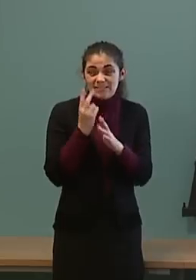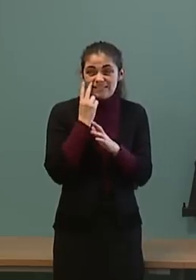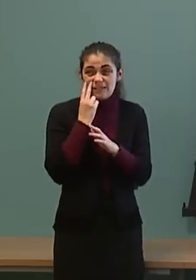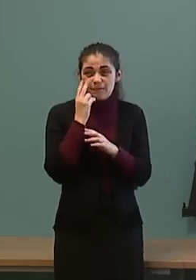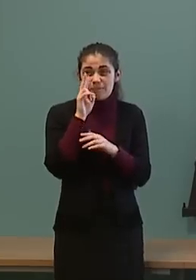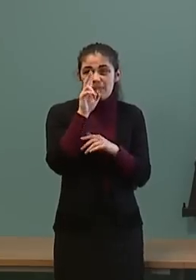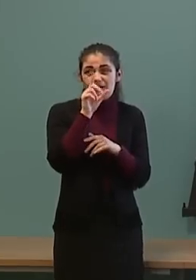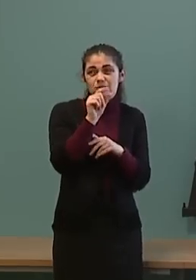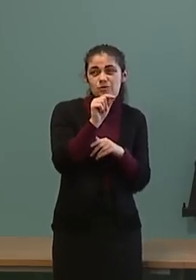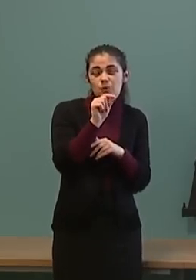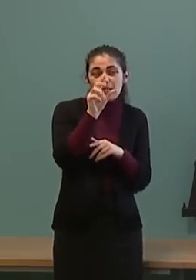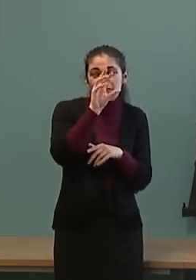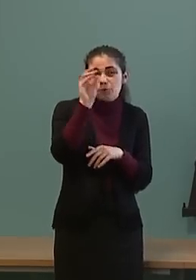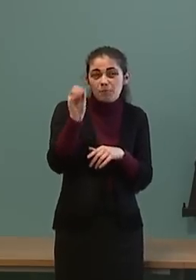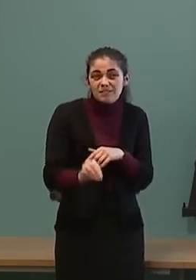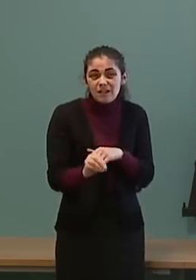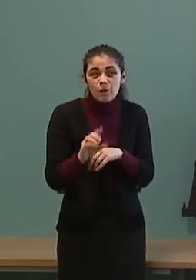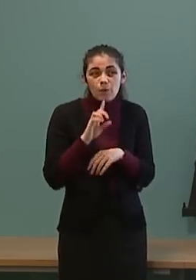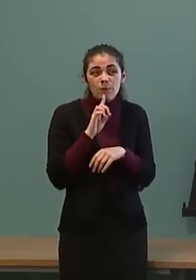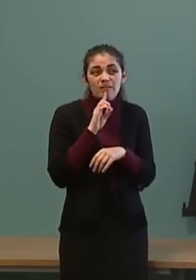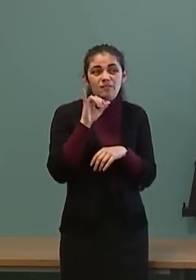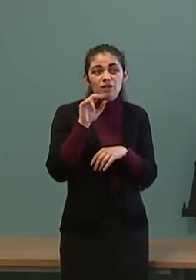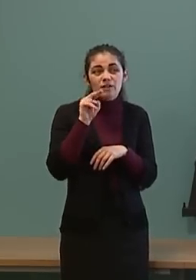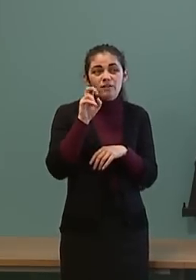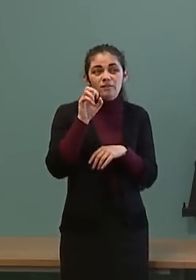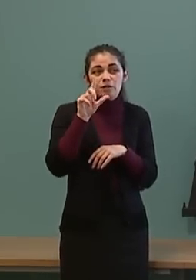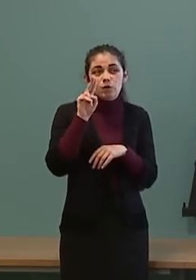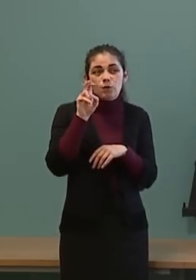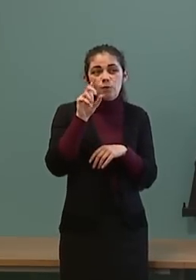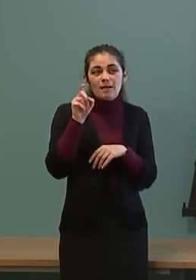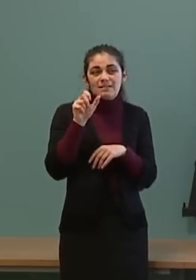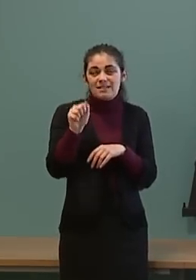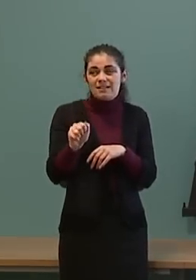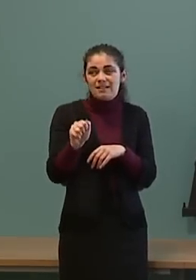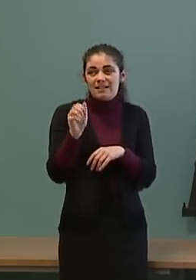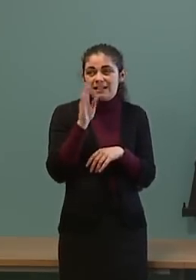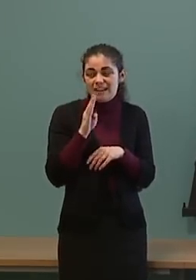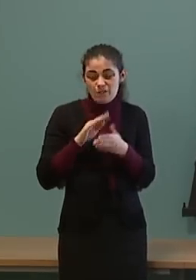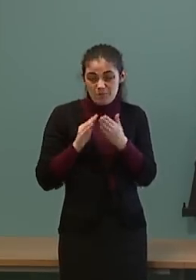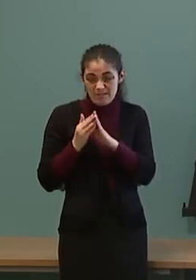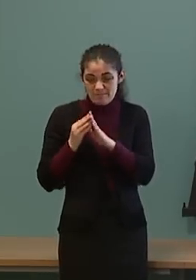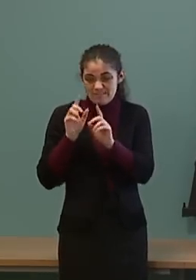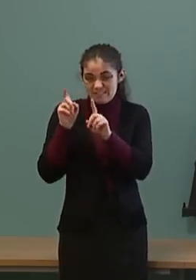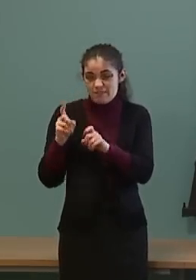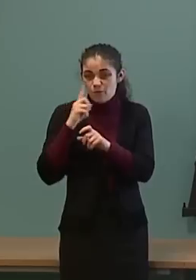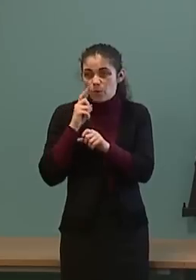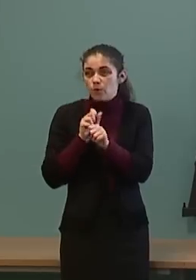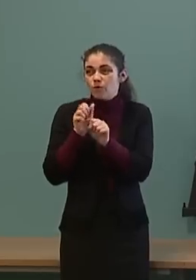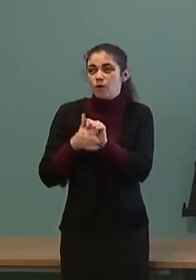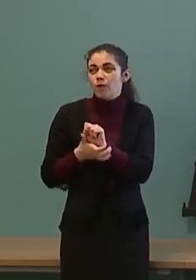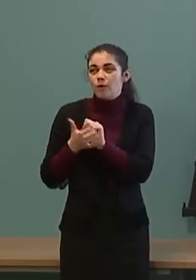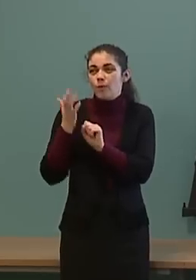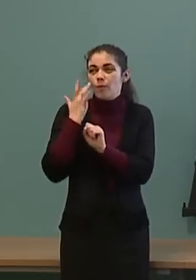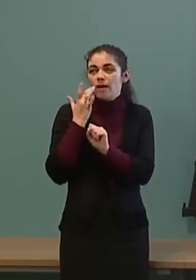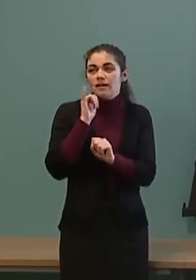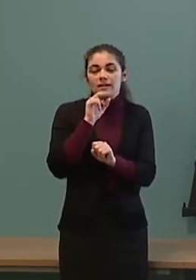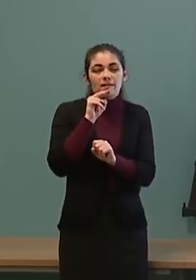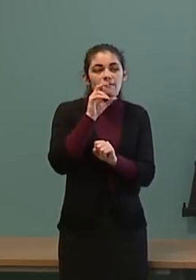about 20-ish% influenza on those swabs. Those swabs never went on to be tested for COVID because those people